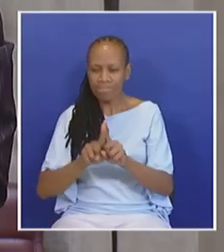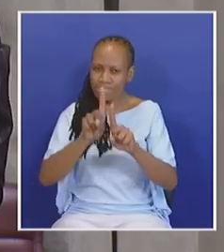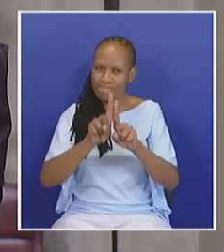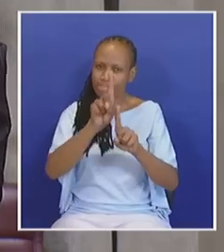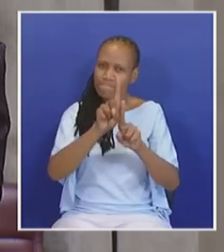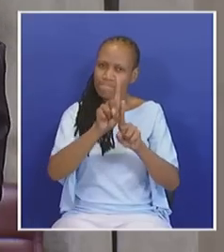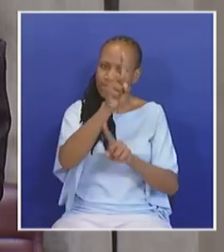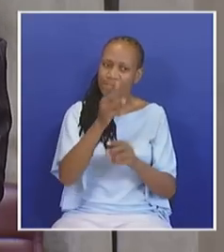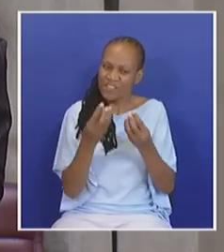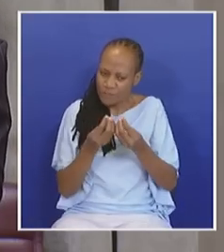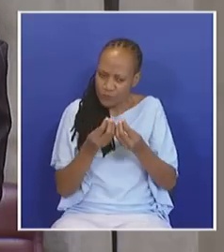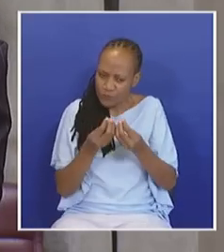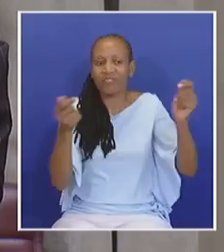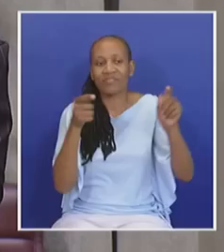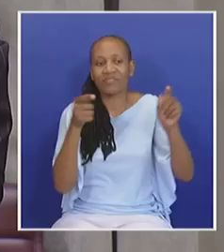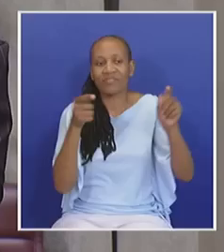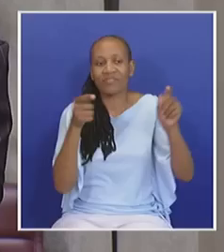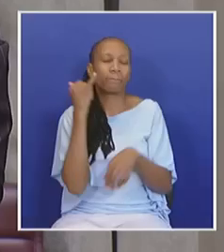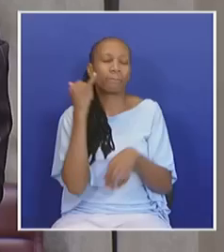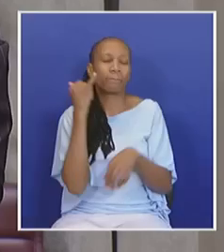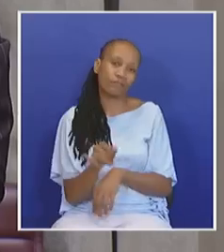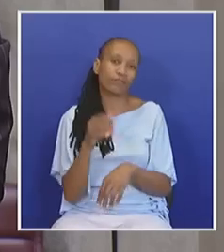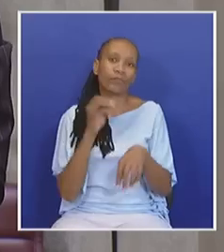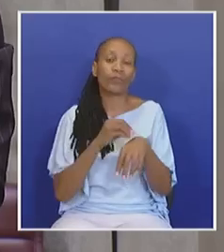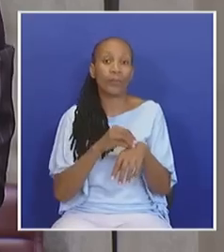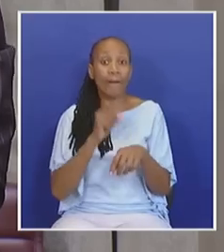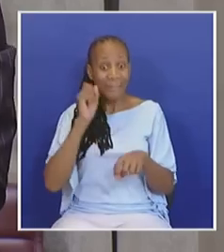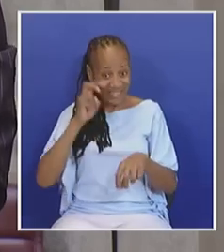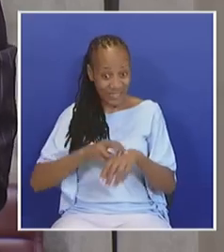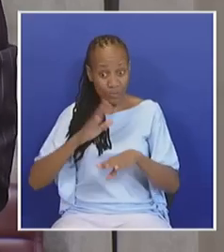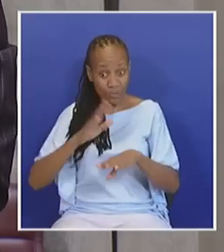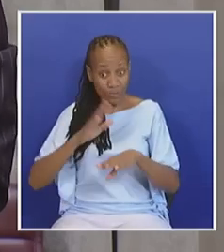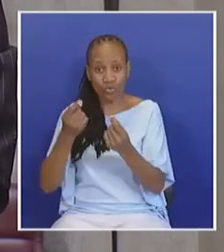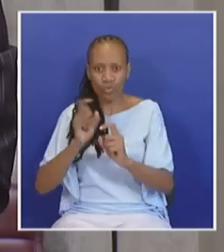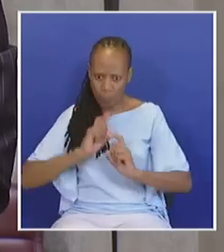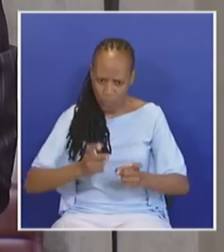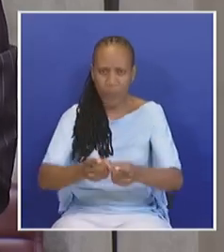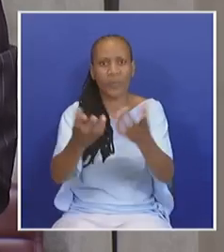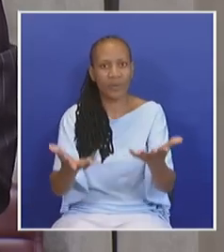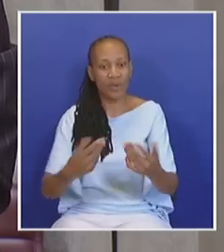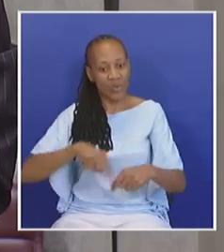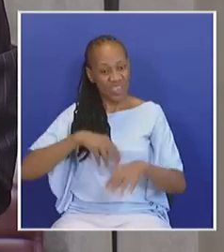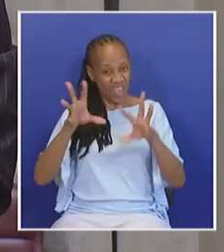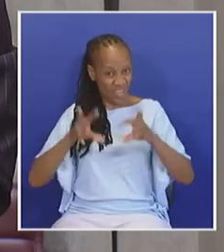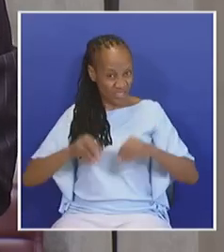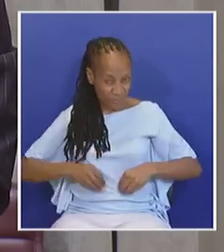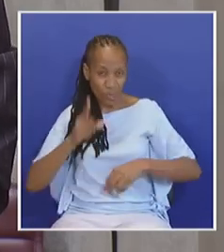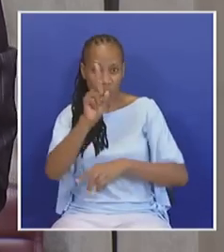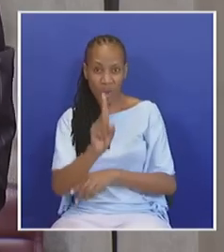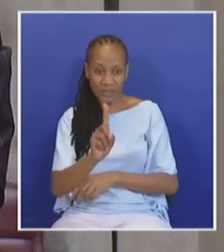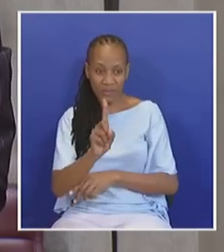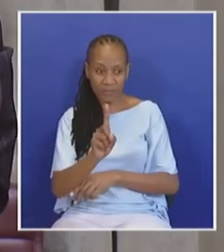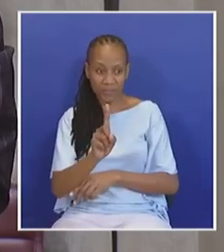this painful legacy. We need to do more, faster, but we refuse to accept a narrative which says that what